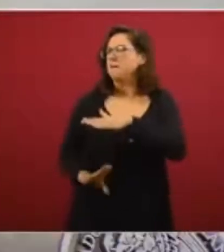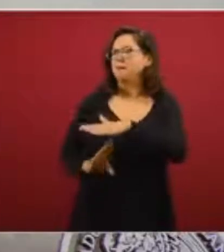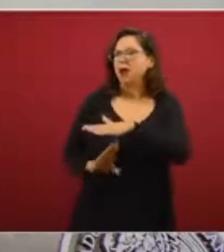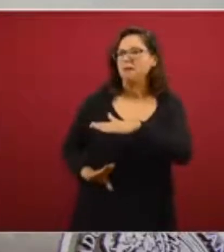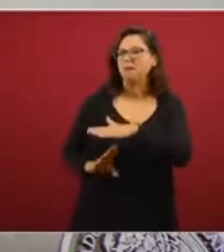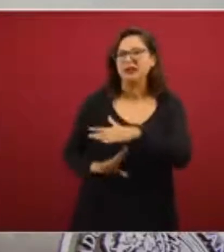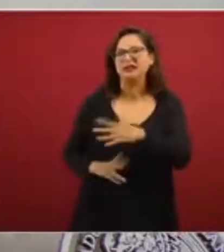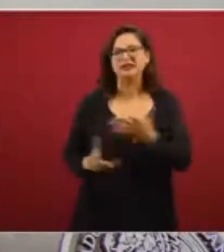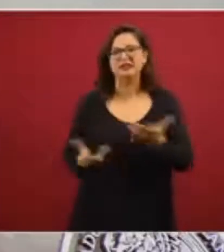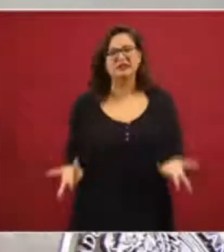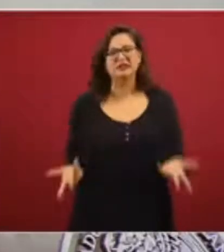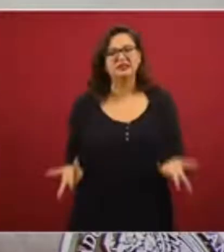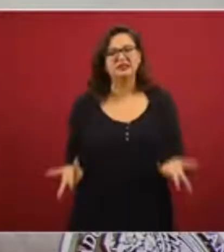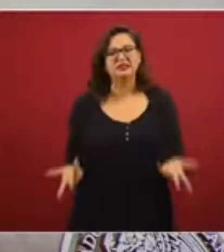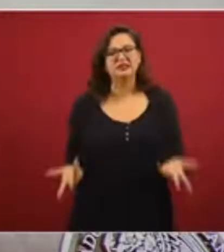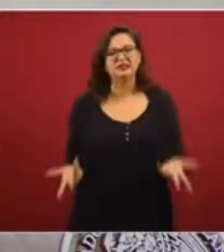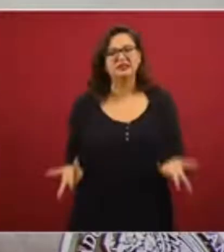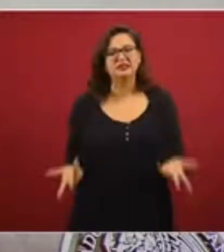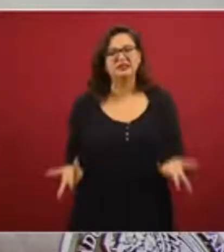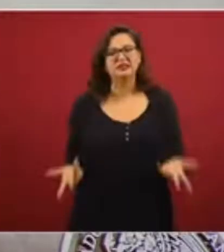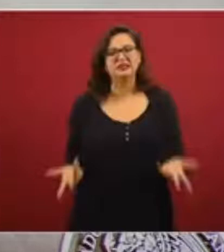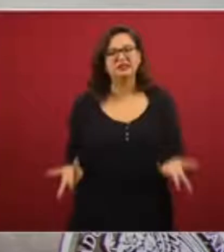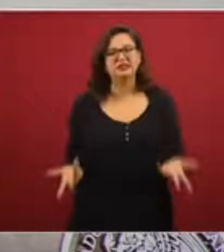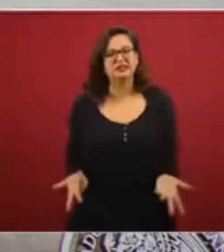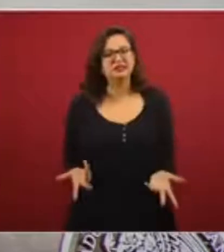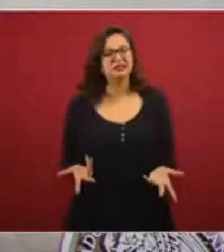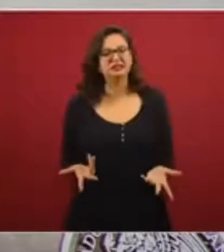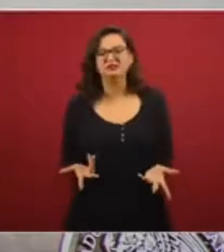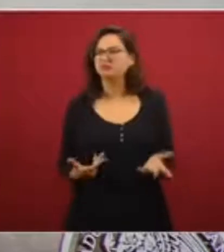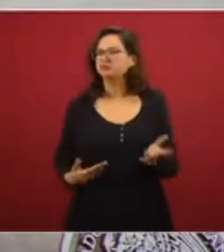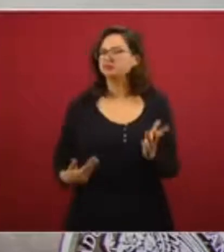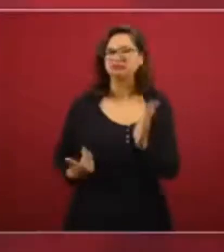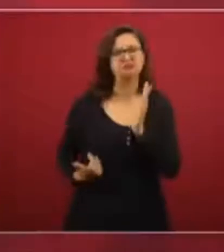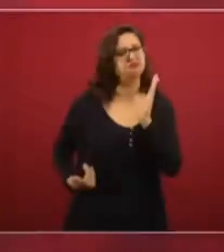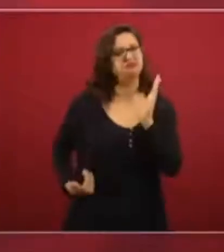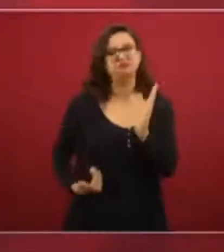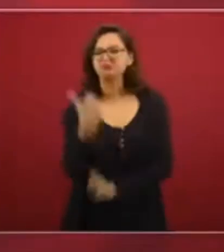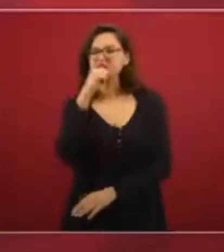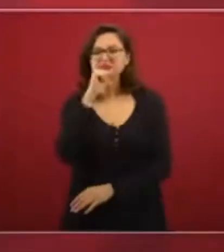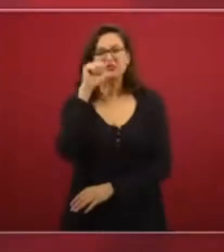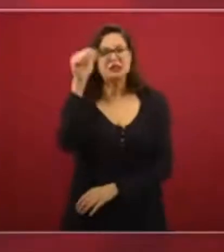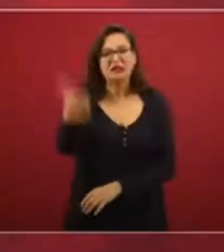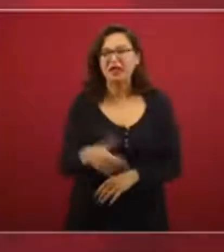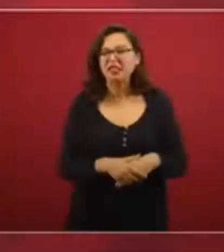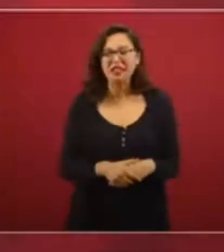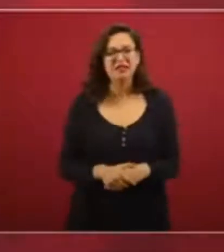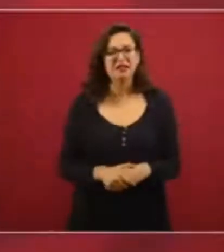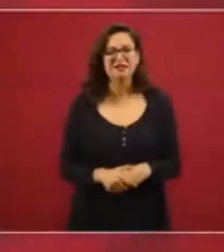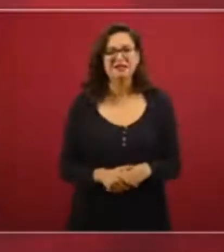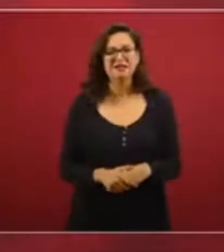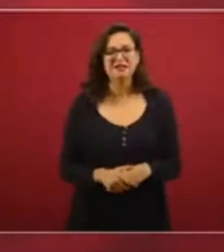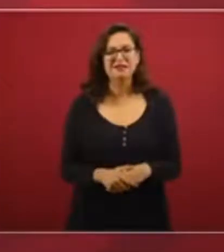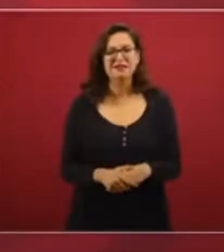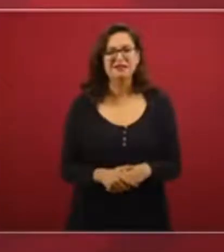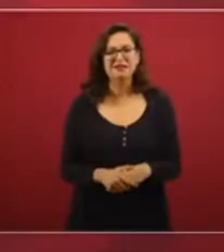que por el contrario that on the contrary, tiene millones de mexicanos en la pobreza. it has